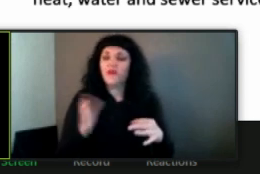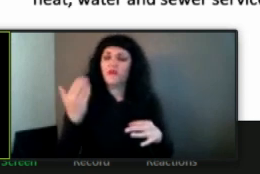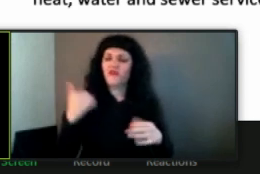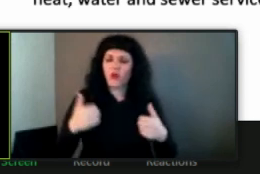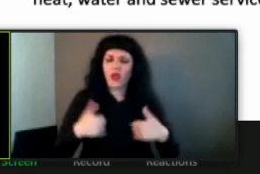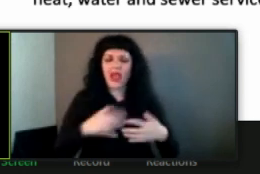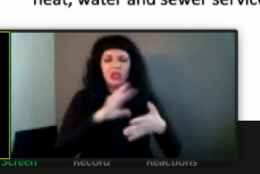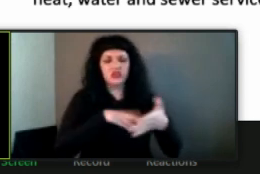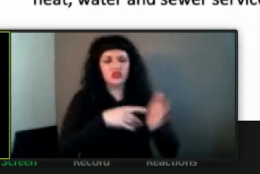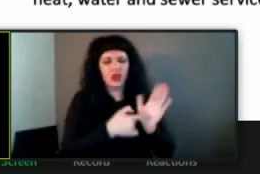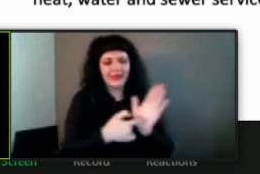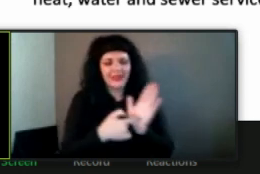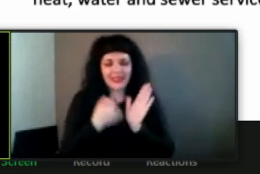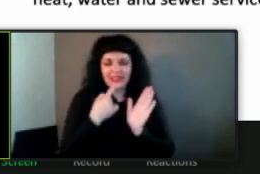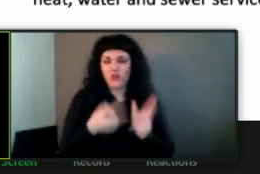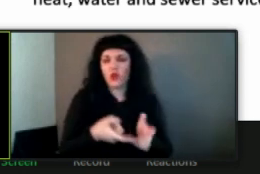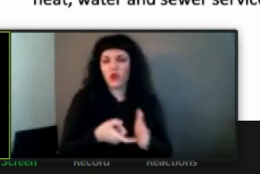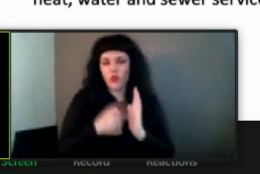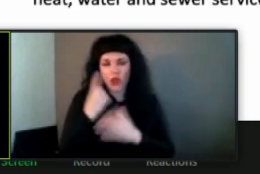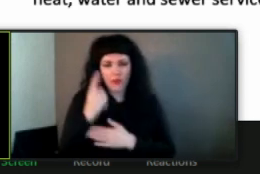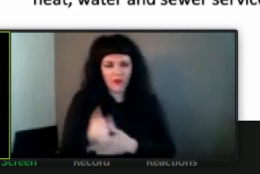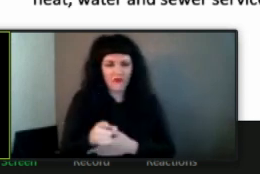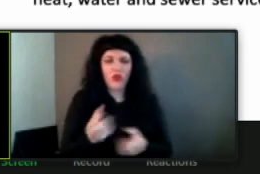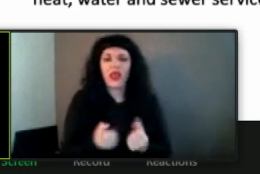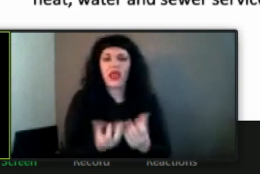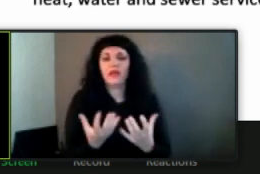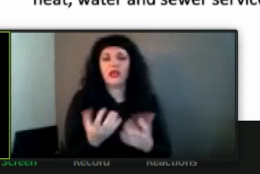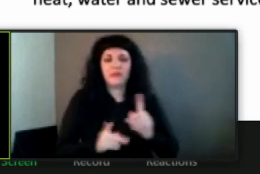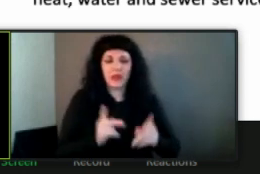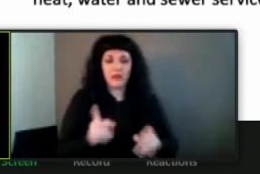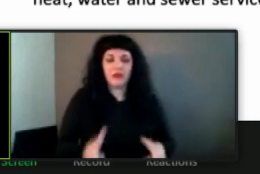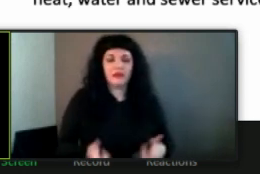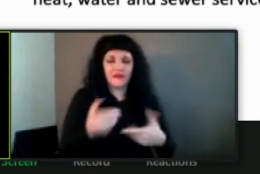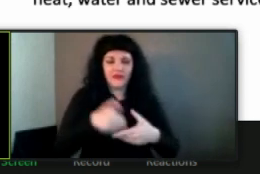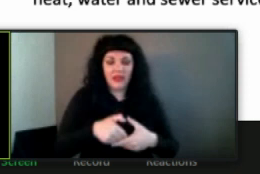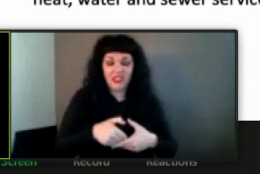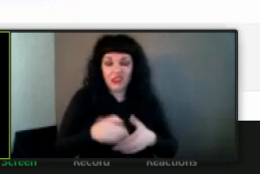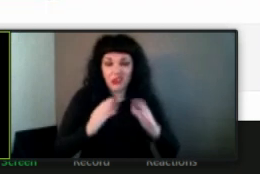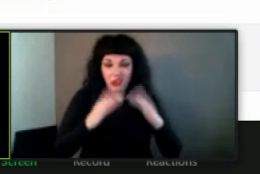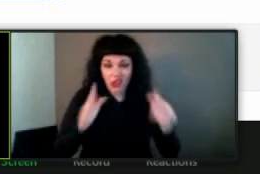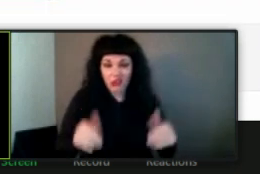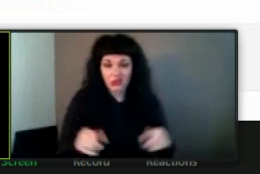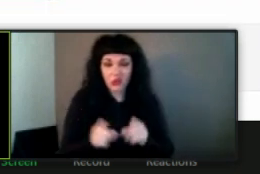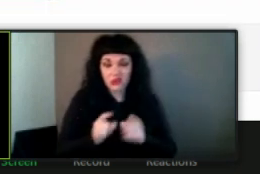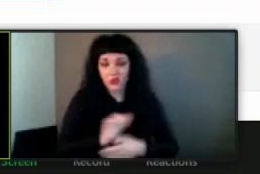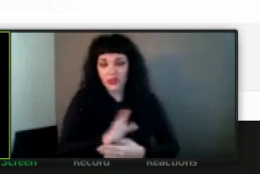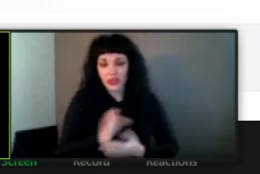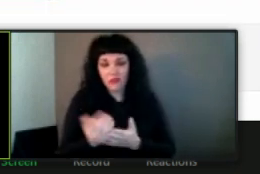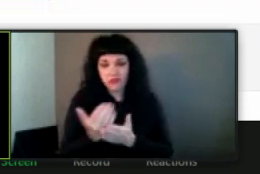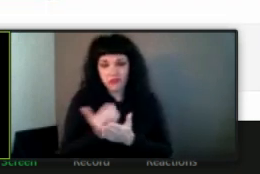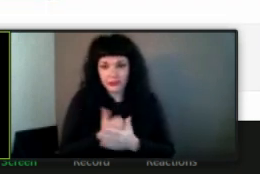you should pay this much a month for electric and this much for gas. Next slide.